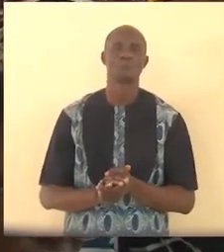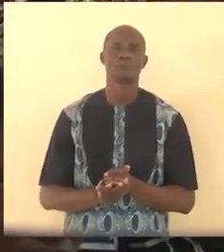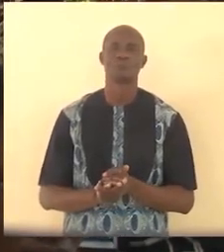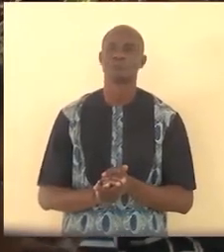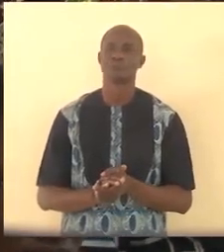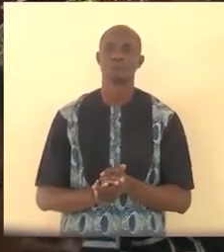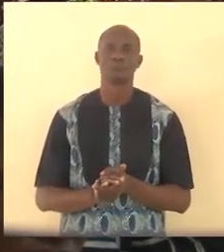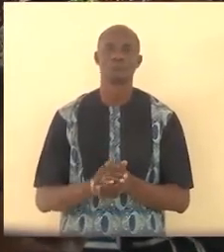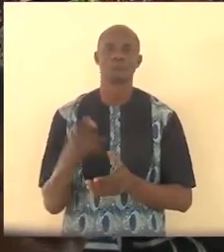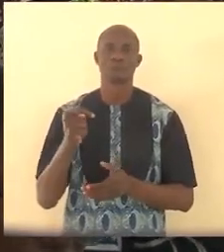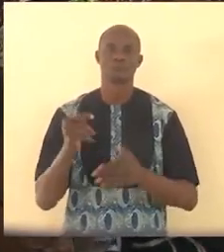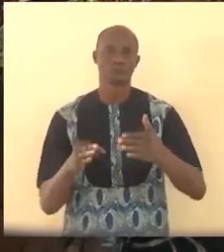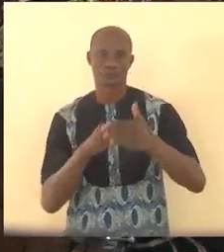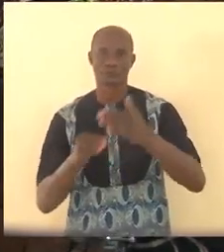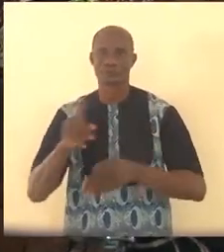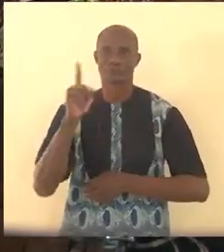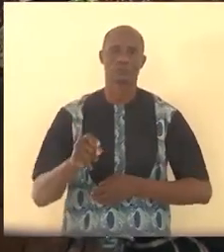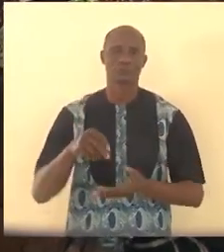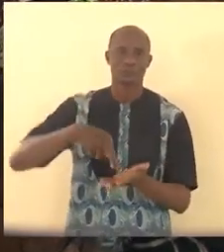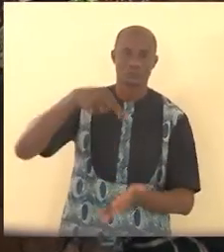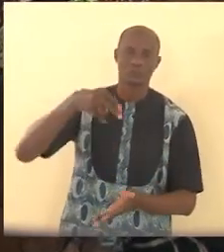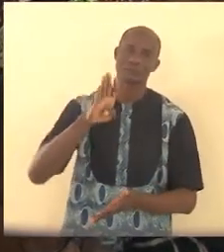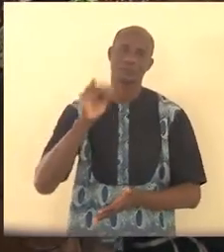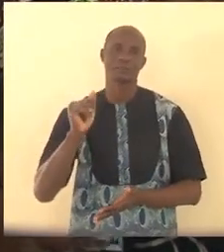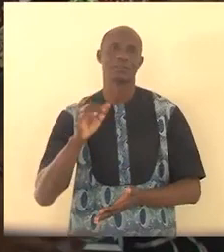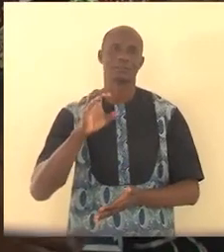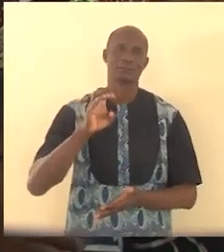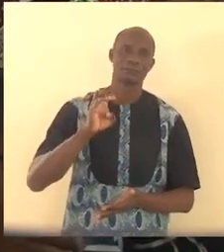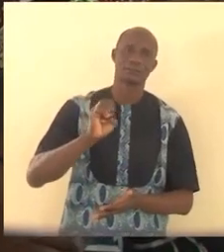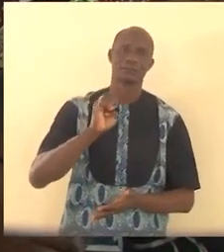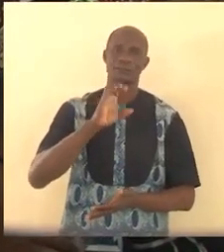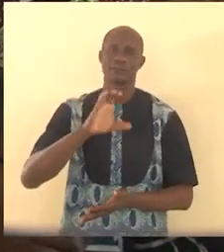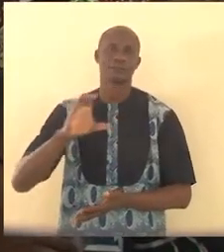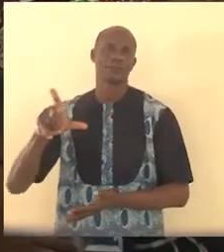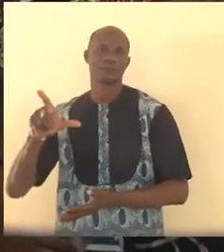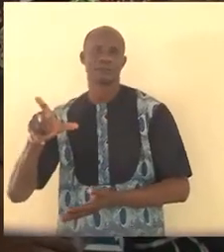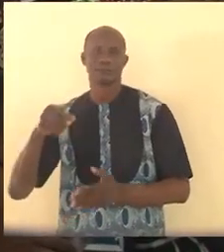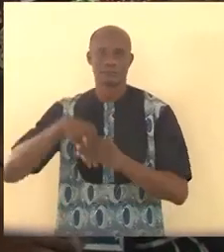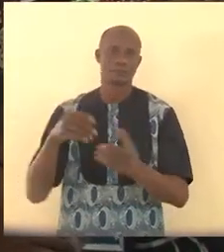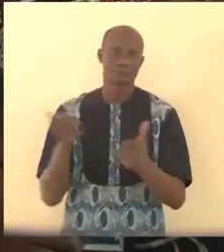the fundamental question raised by the author of Ecclesiastes in our first